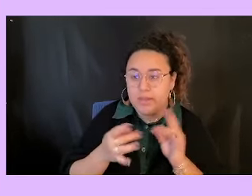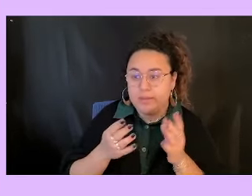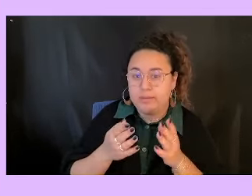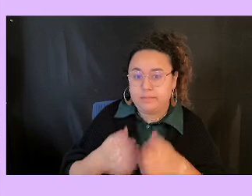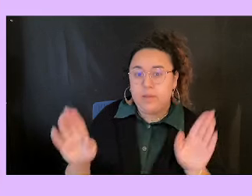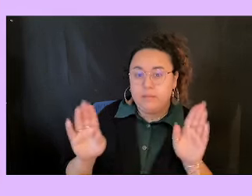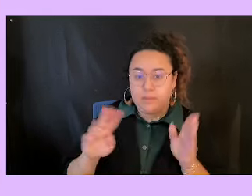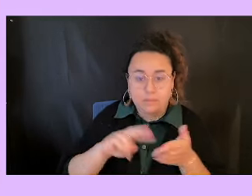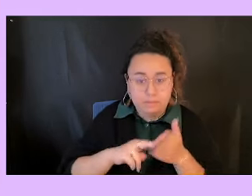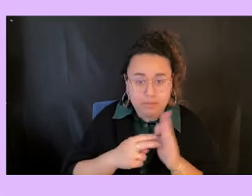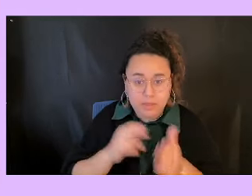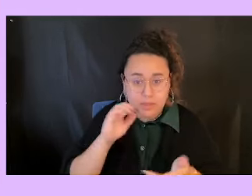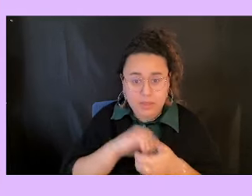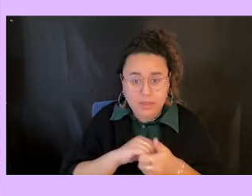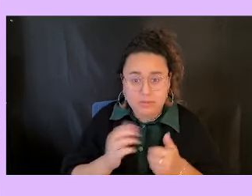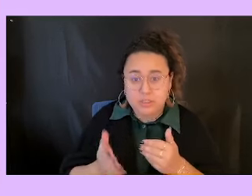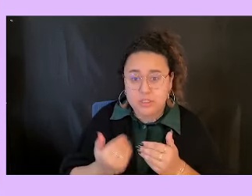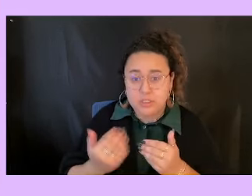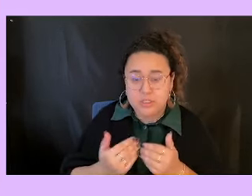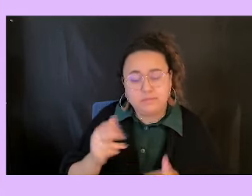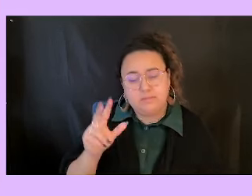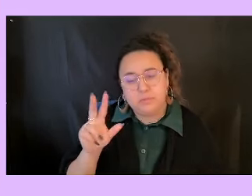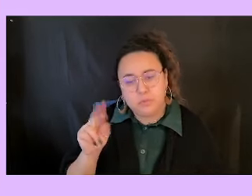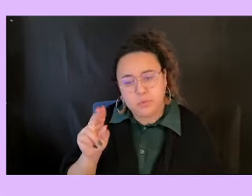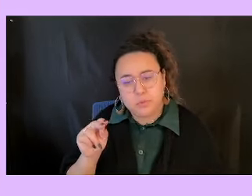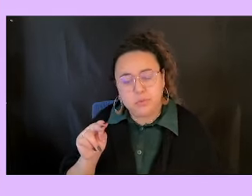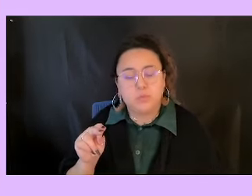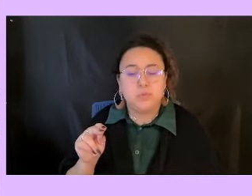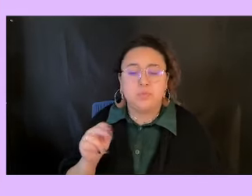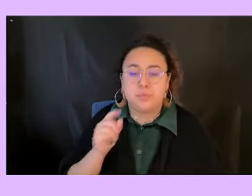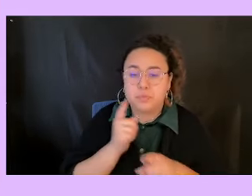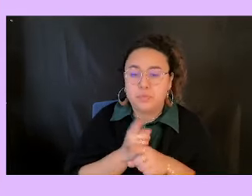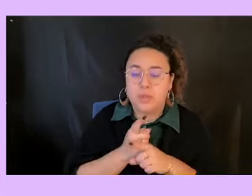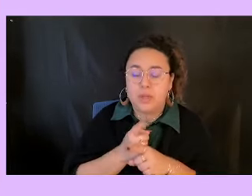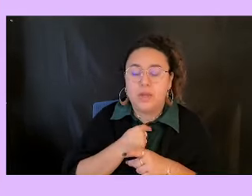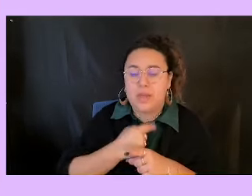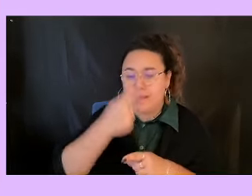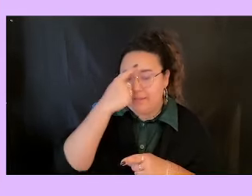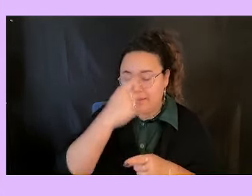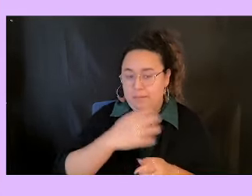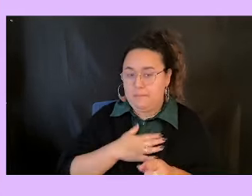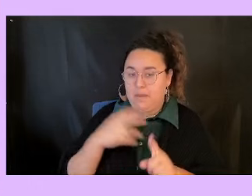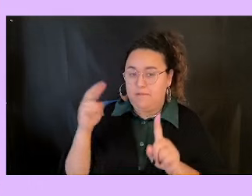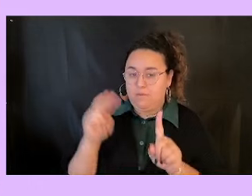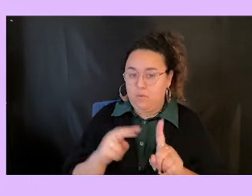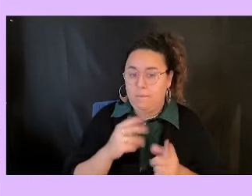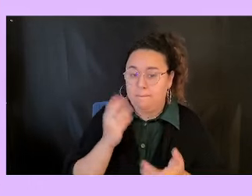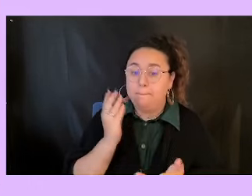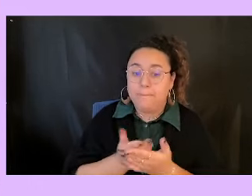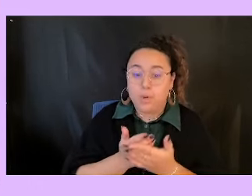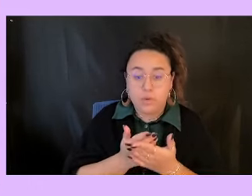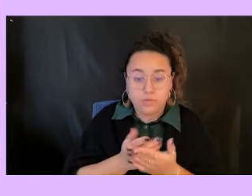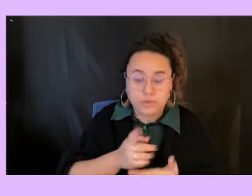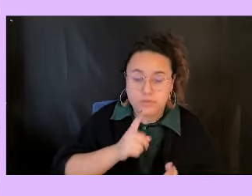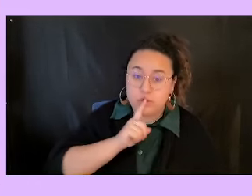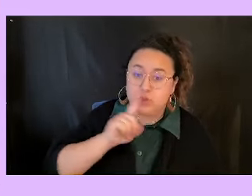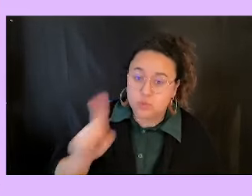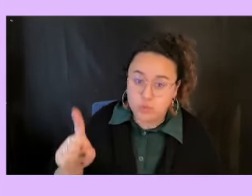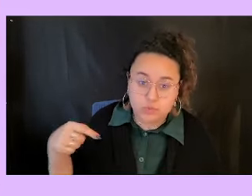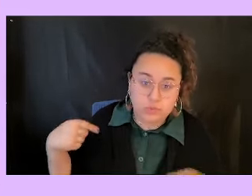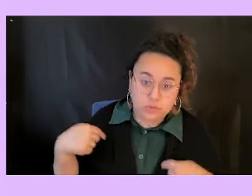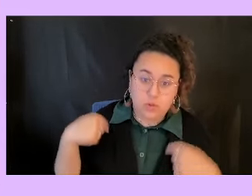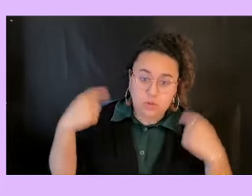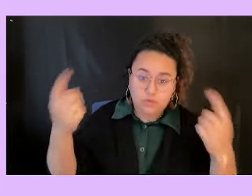easy, right? And that there is, I think, what has, in my view, proven very true over time is